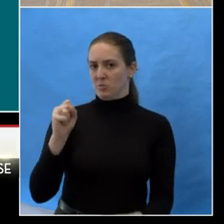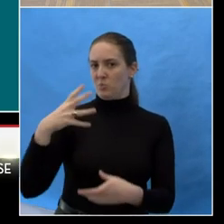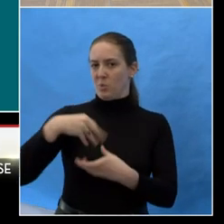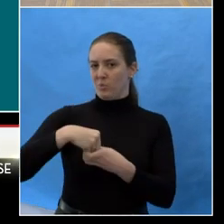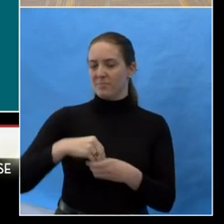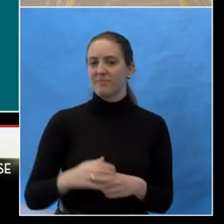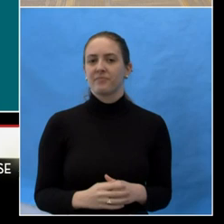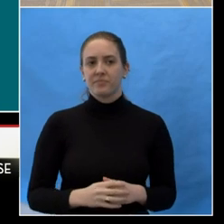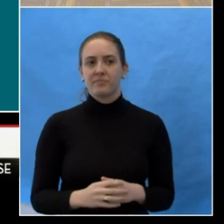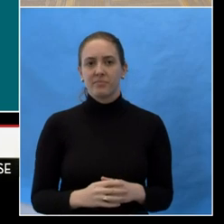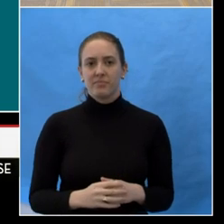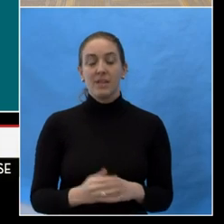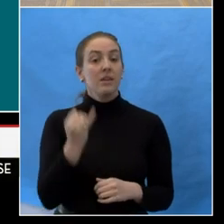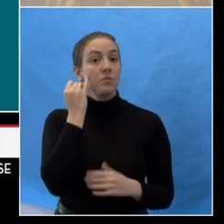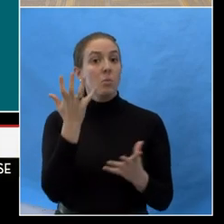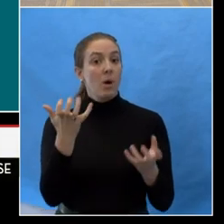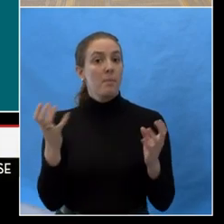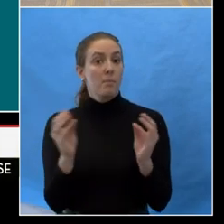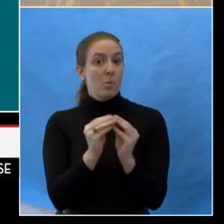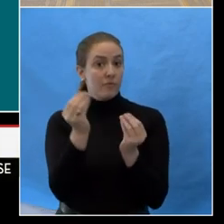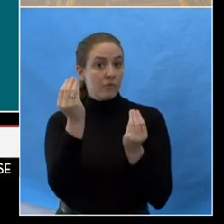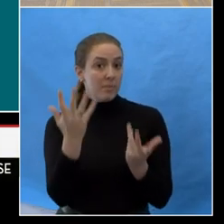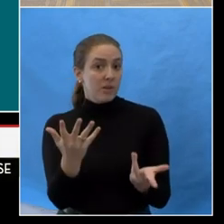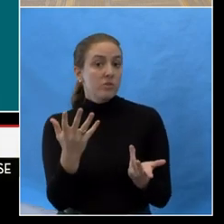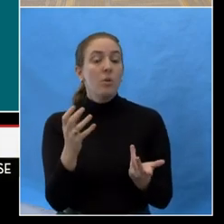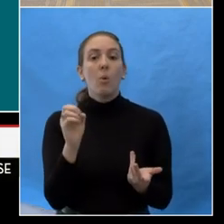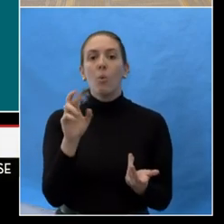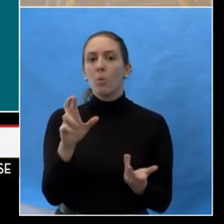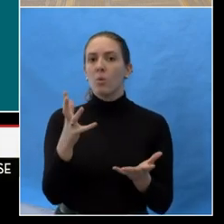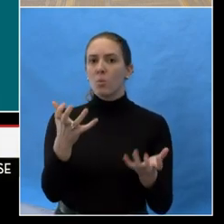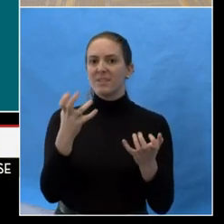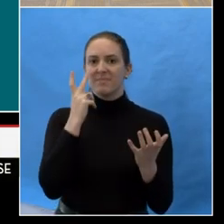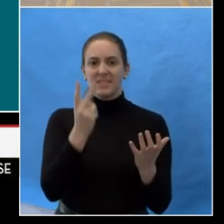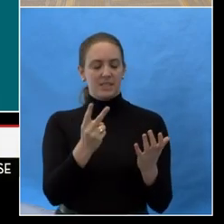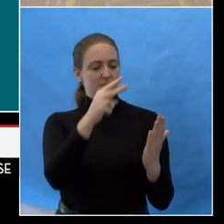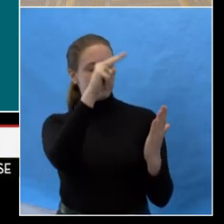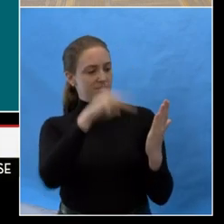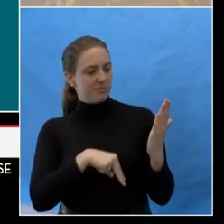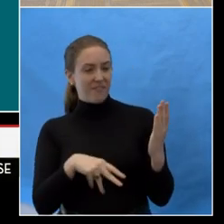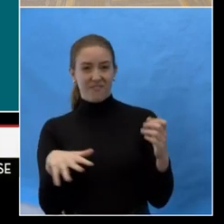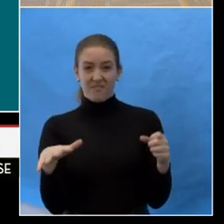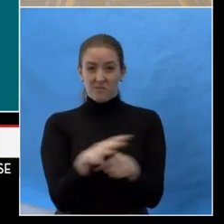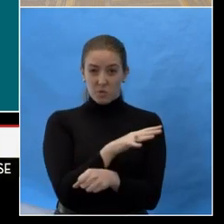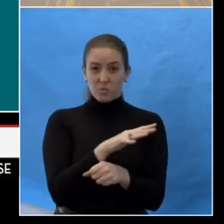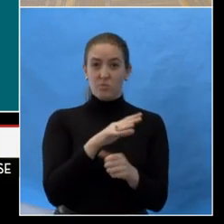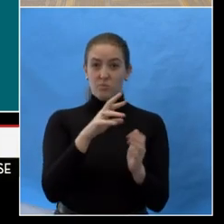you are interested in more information, or if you would like to view the full report, please visit